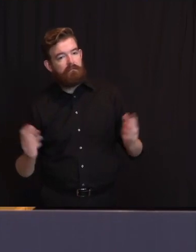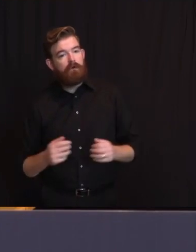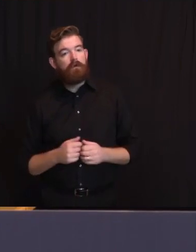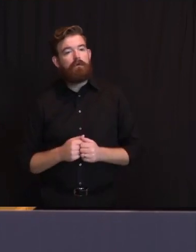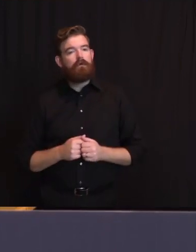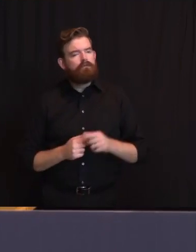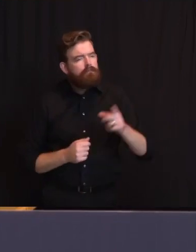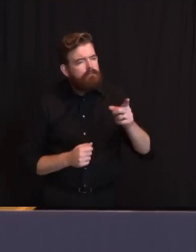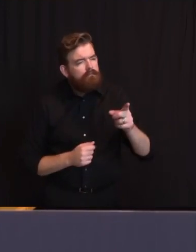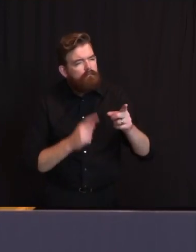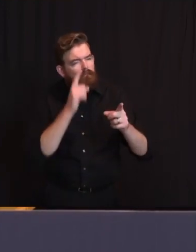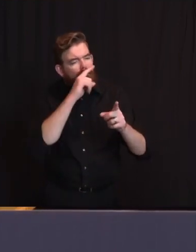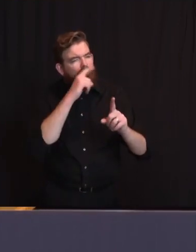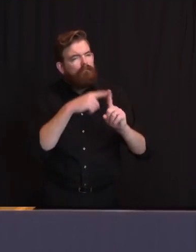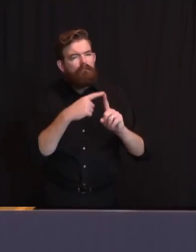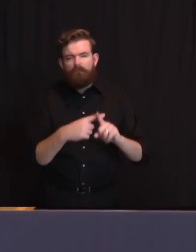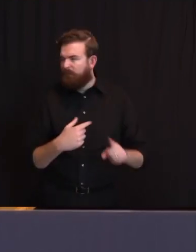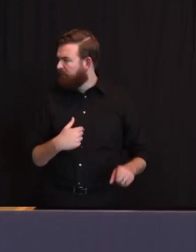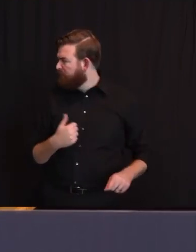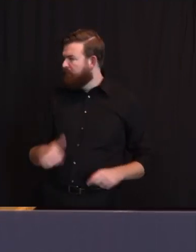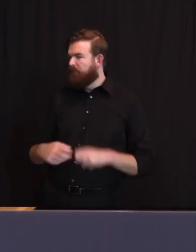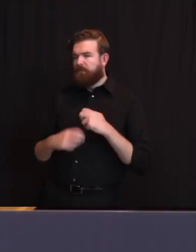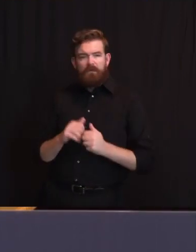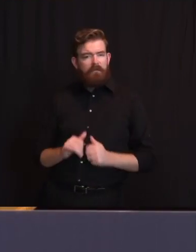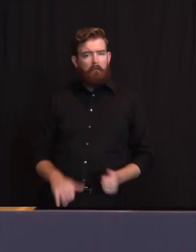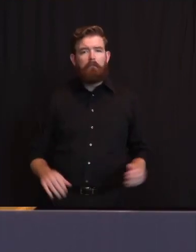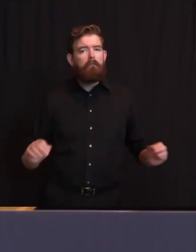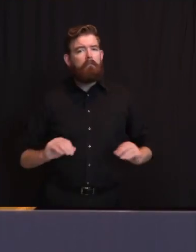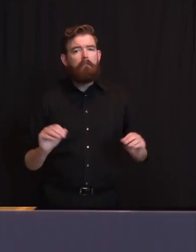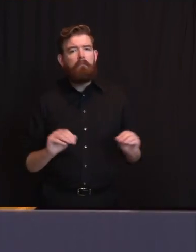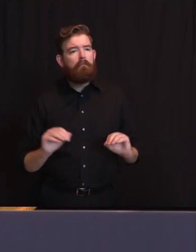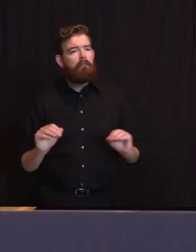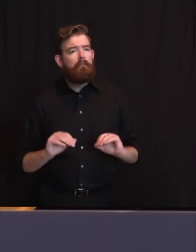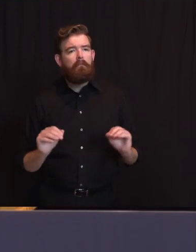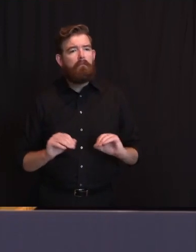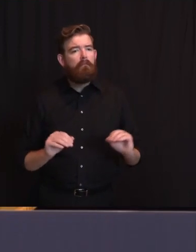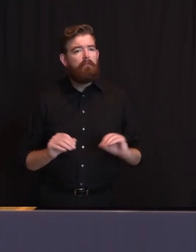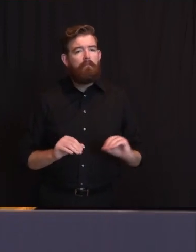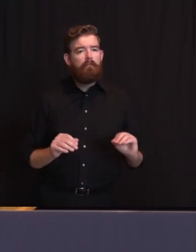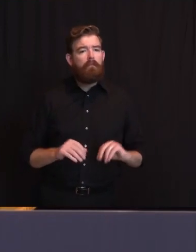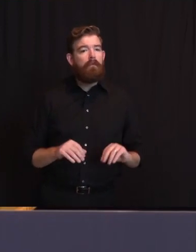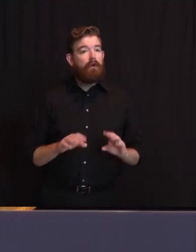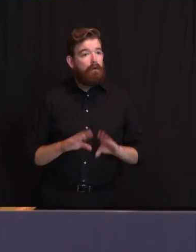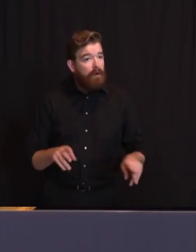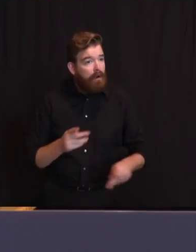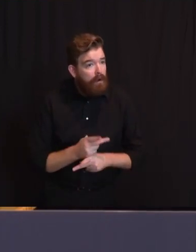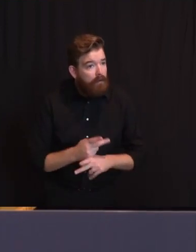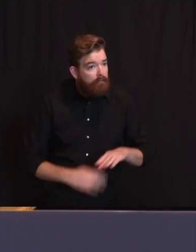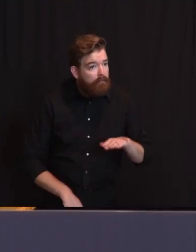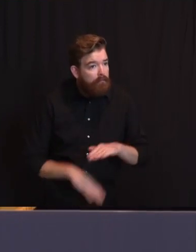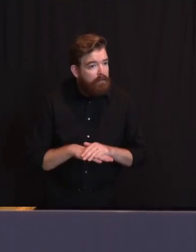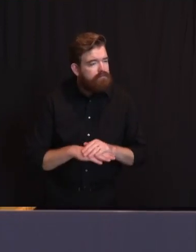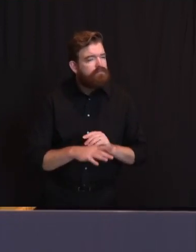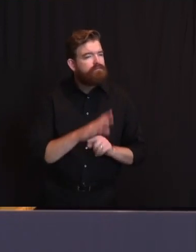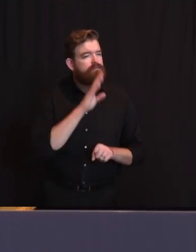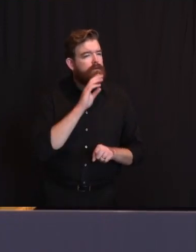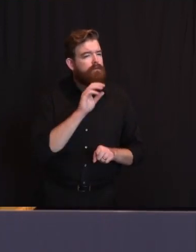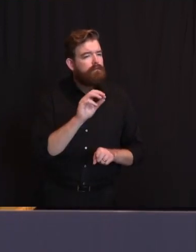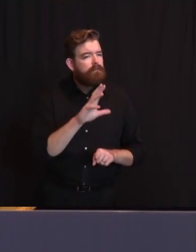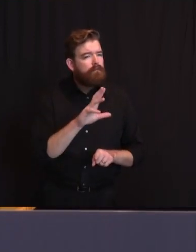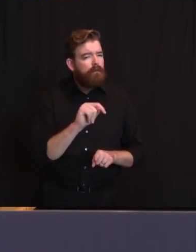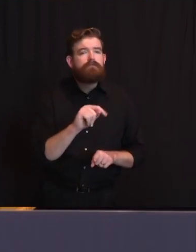that. Child care capacity. So your question is, are we doing anything about child care capacity? Yeah,